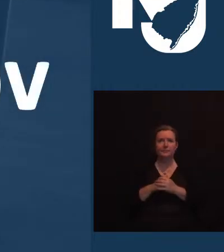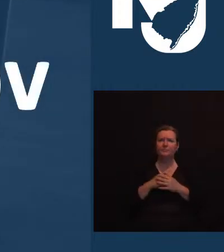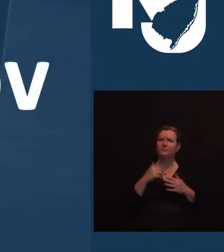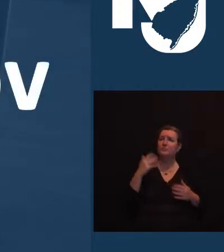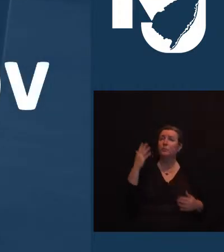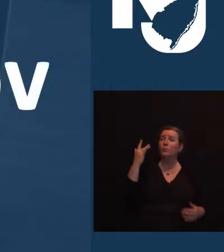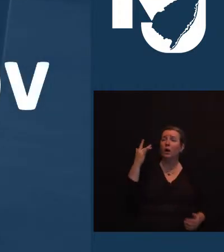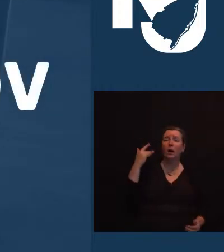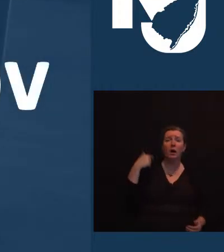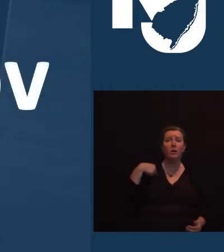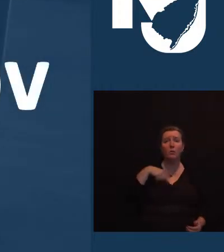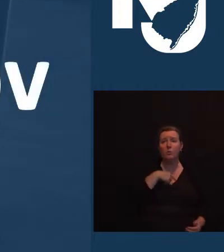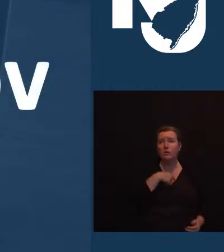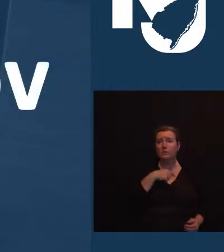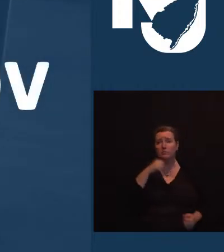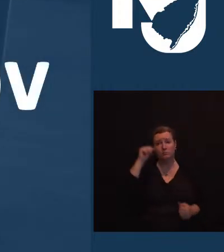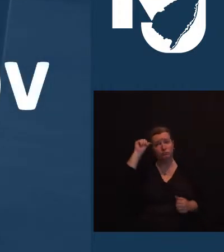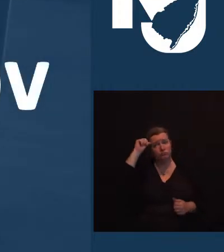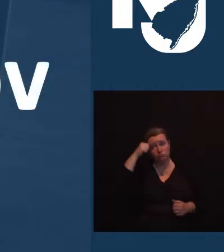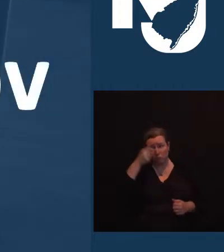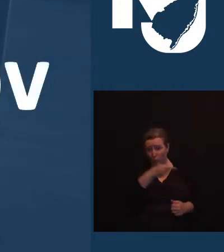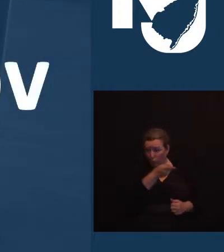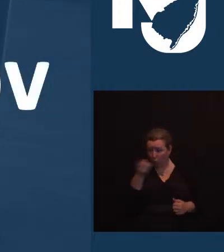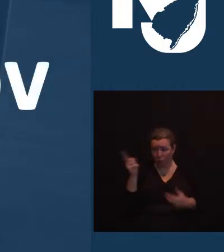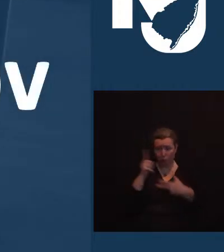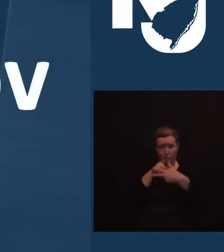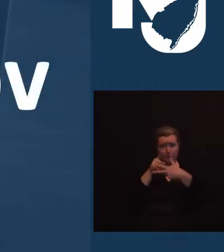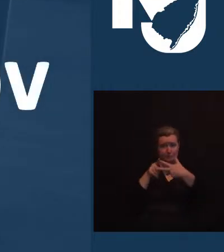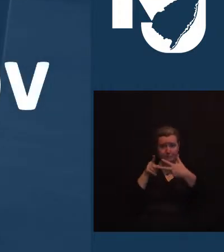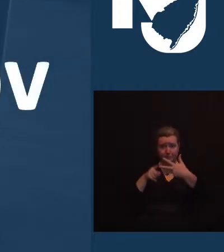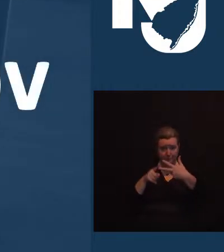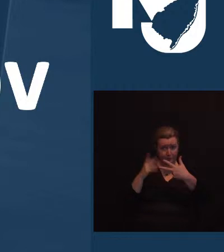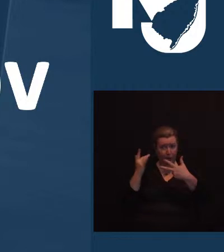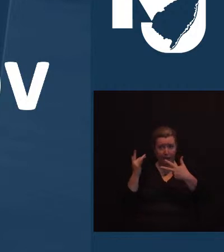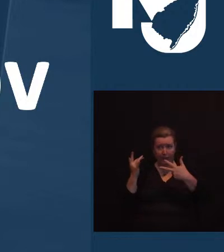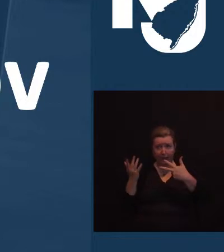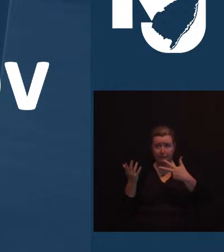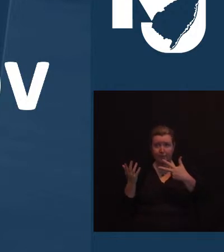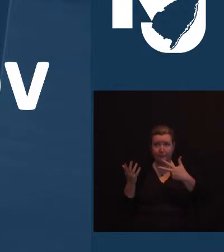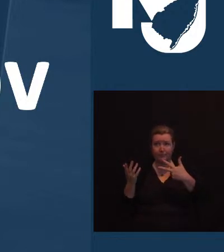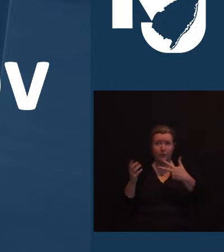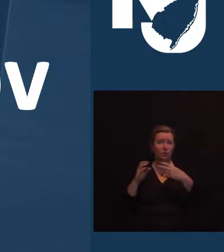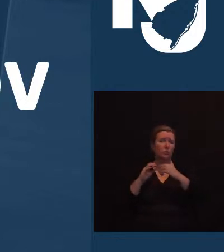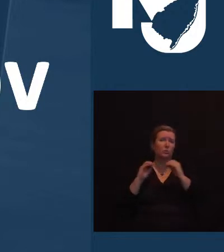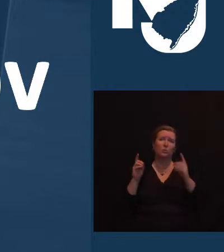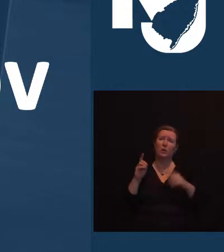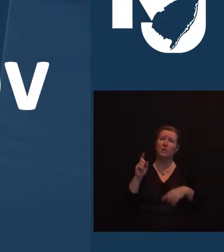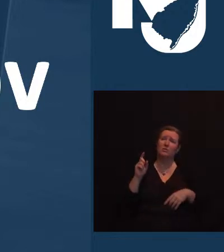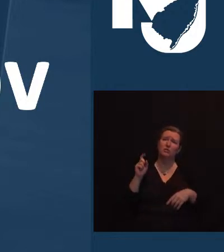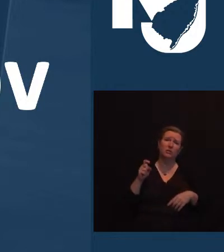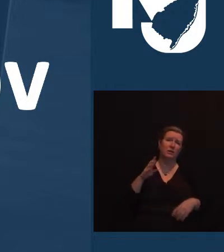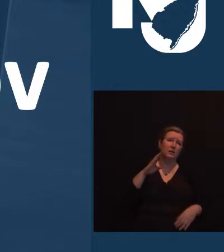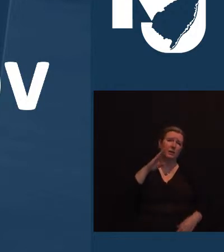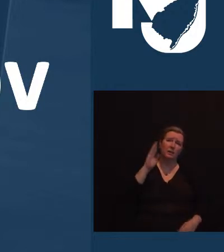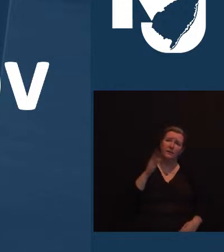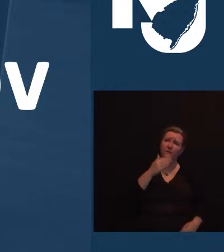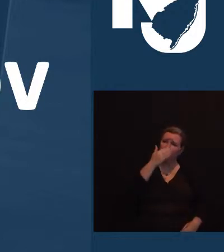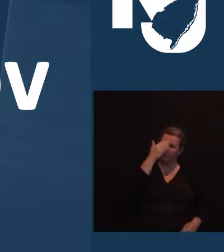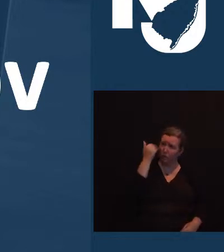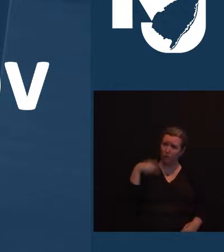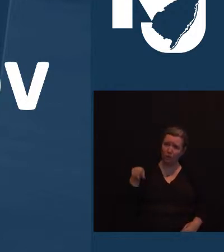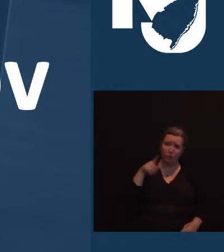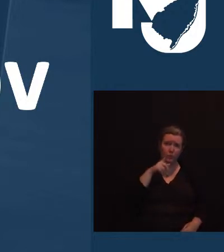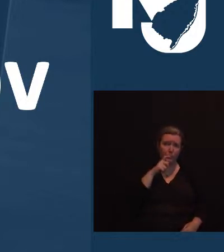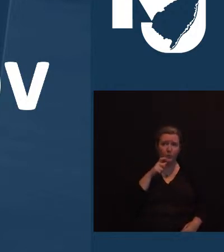remember people like Candida, Johnny, and Joe is because no one should ever forget that those we lose